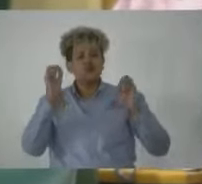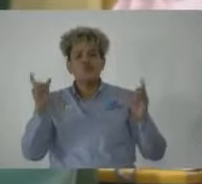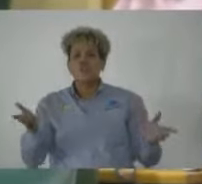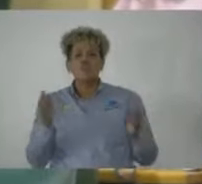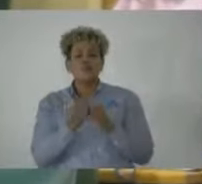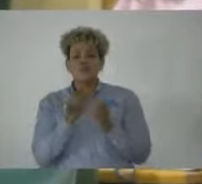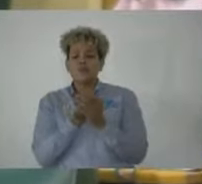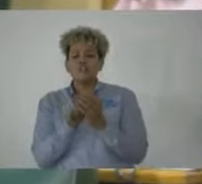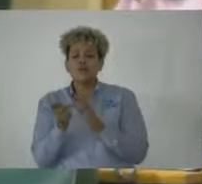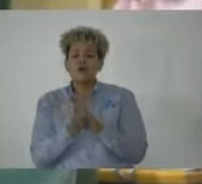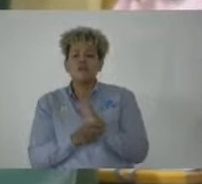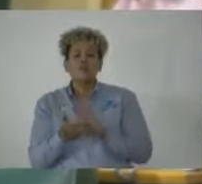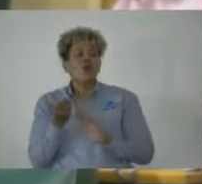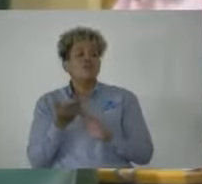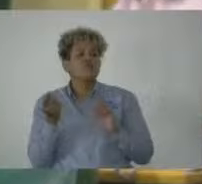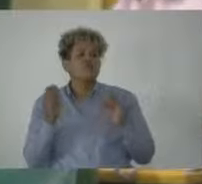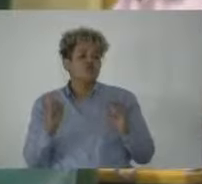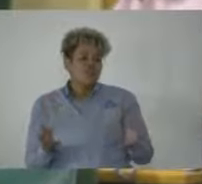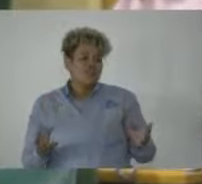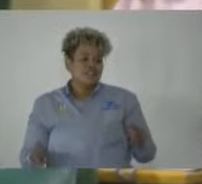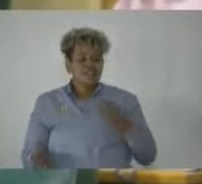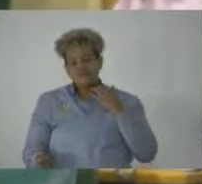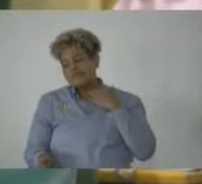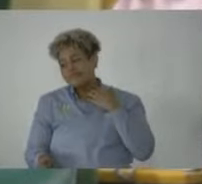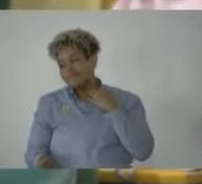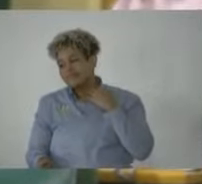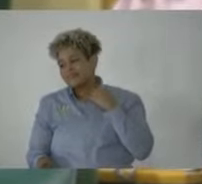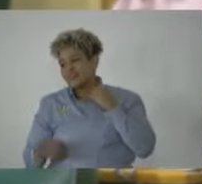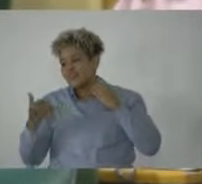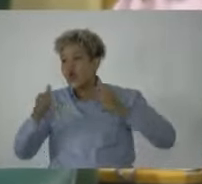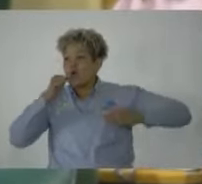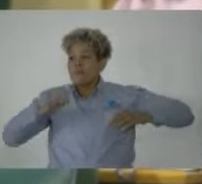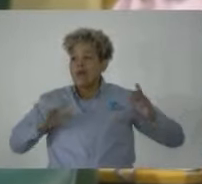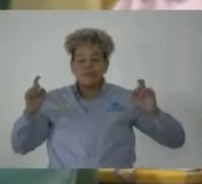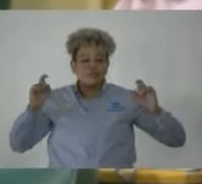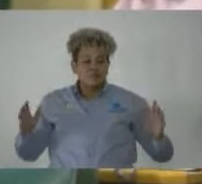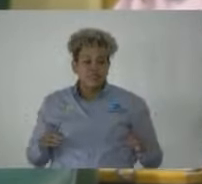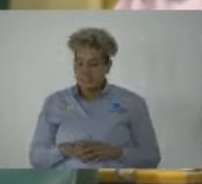with monetary policy operations. That's a fact. Now, Madam Speaker,